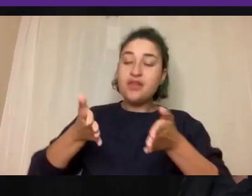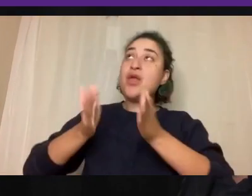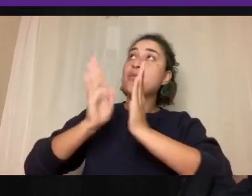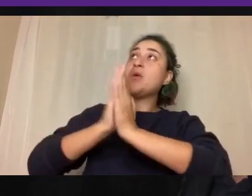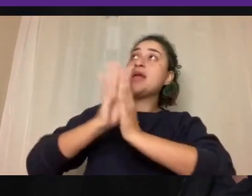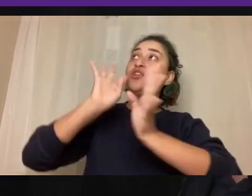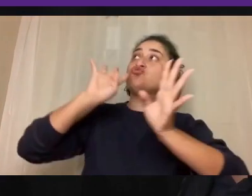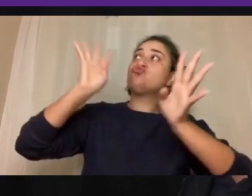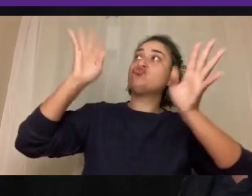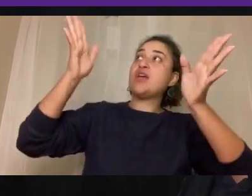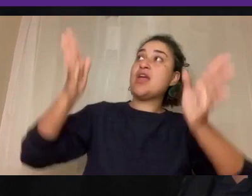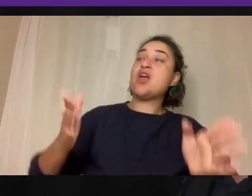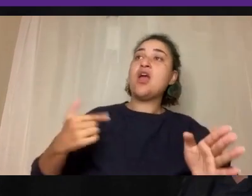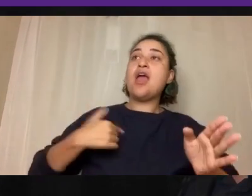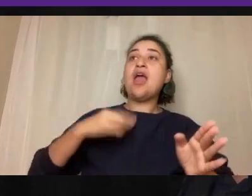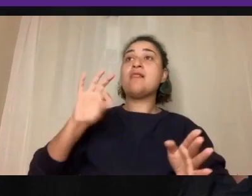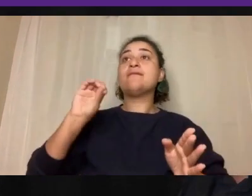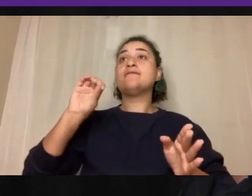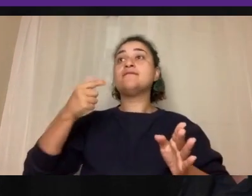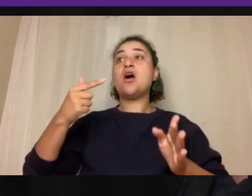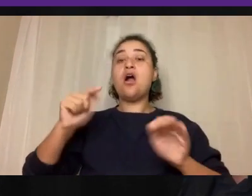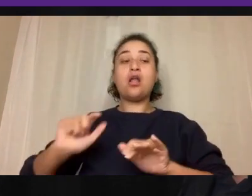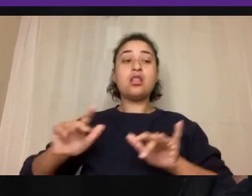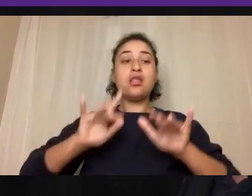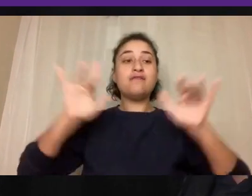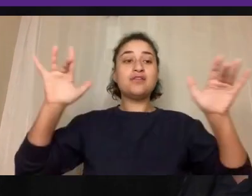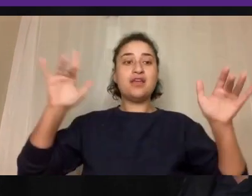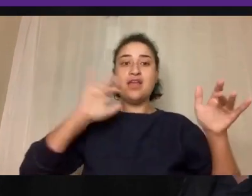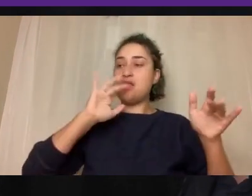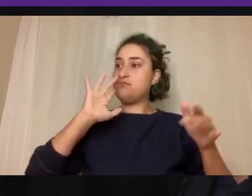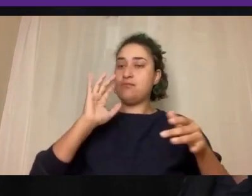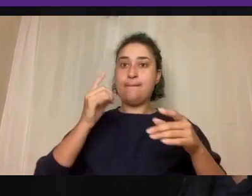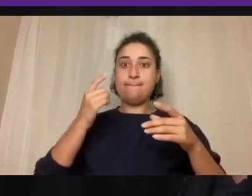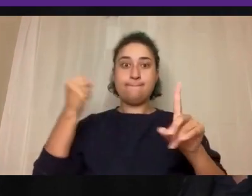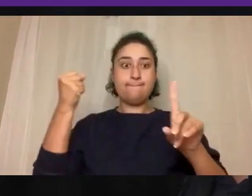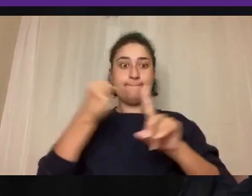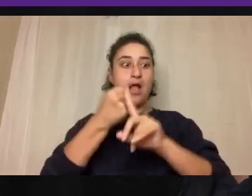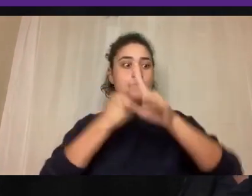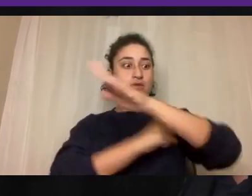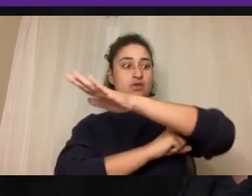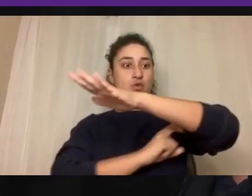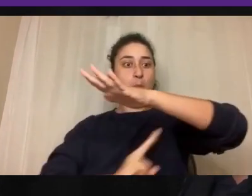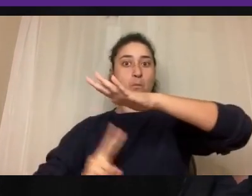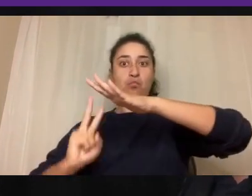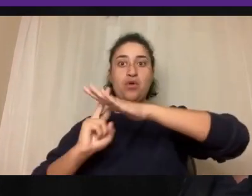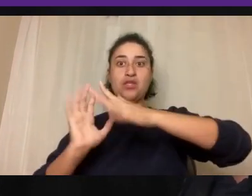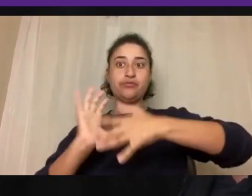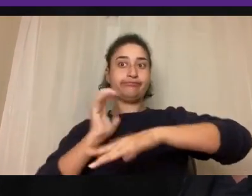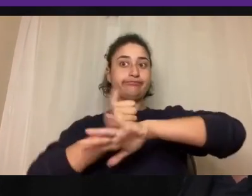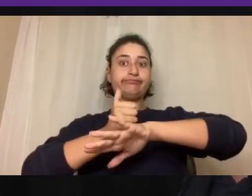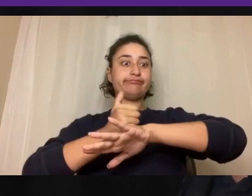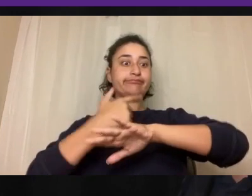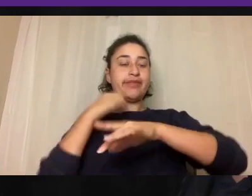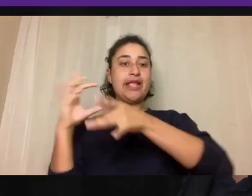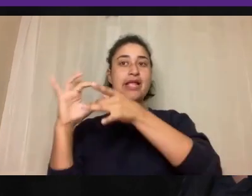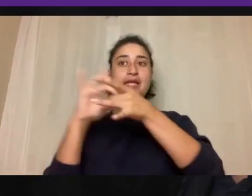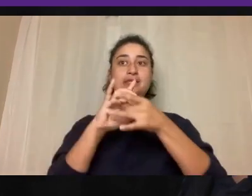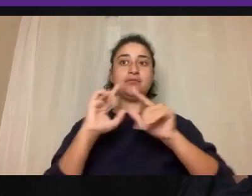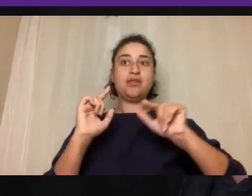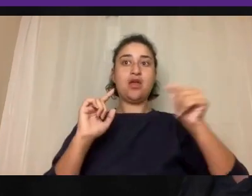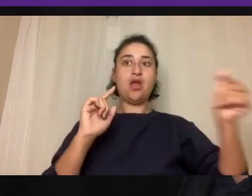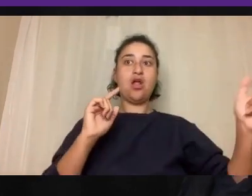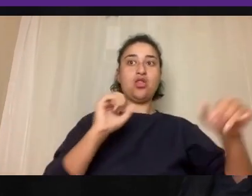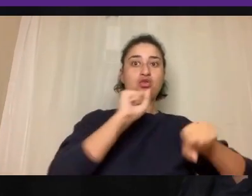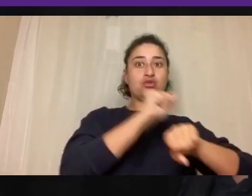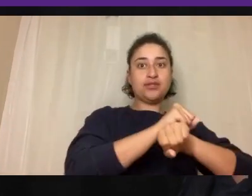fog lifted, and this bridge appeared to connect them to the next cliff. And the enemy, their